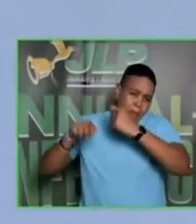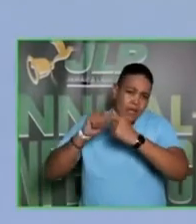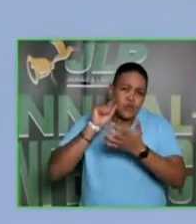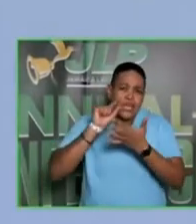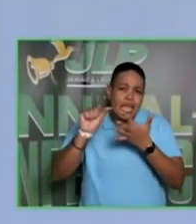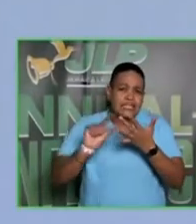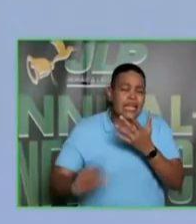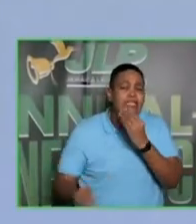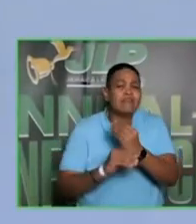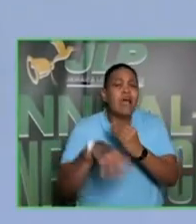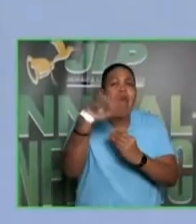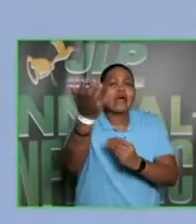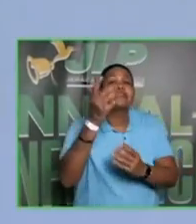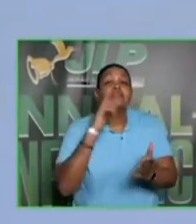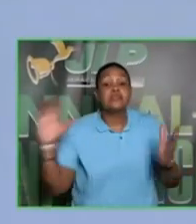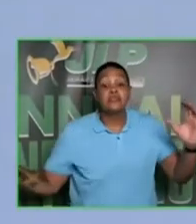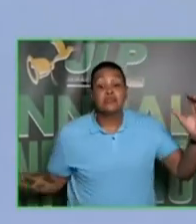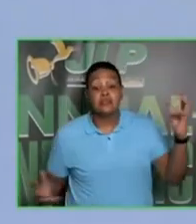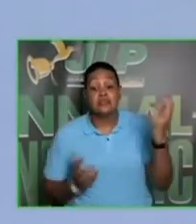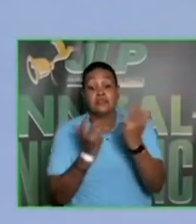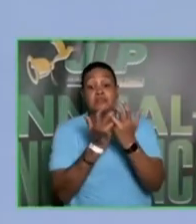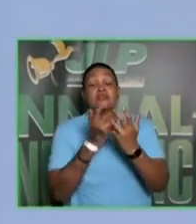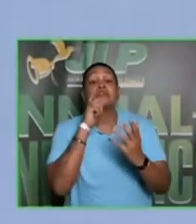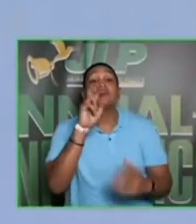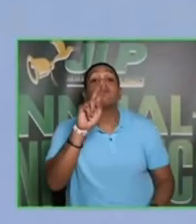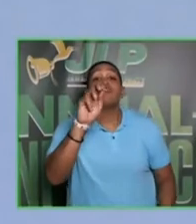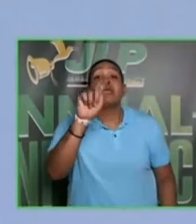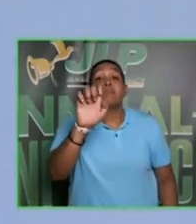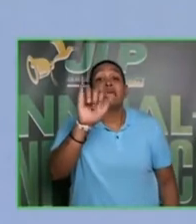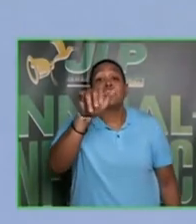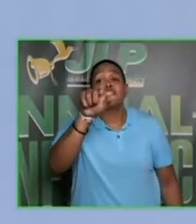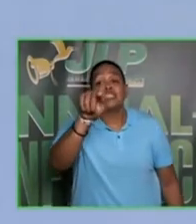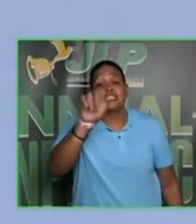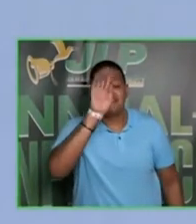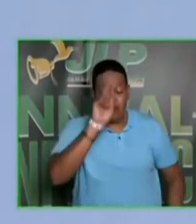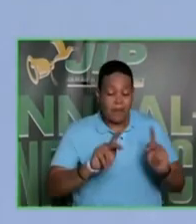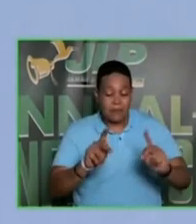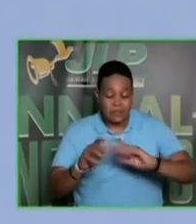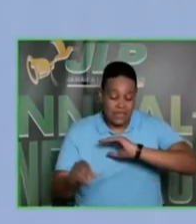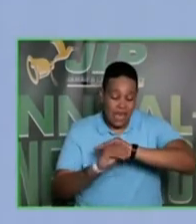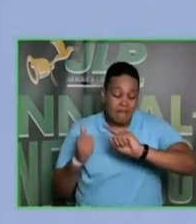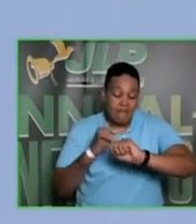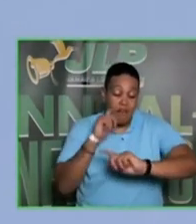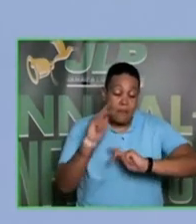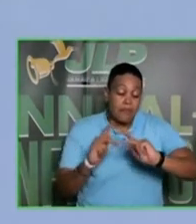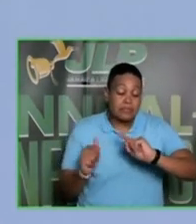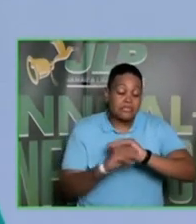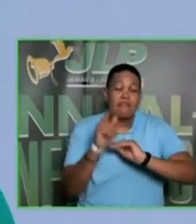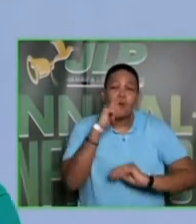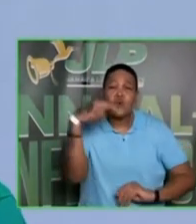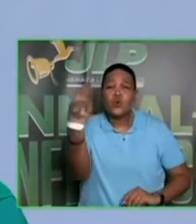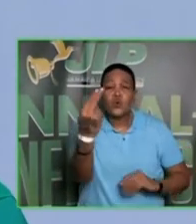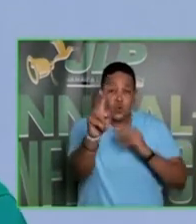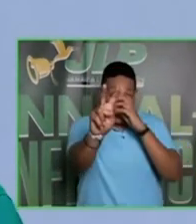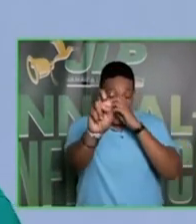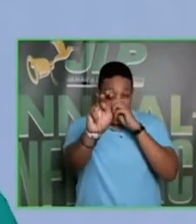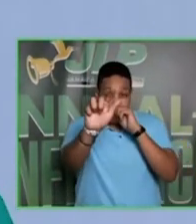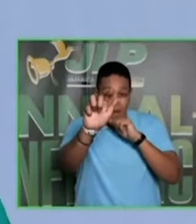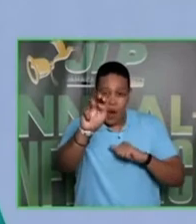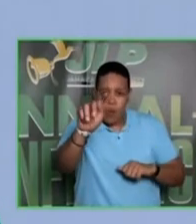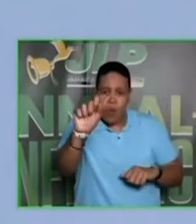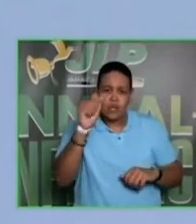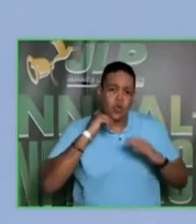incentivized compatible rebate of GCT for person for persons who use 200 megawatts or